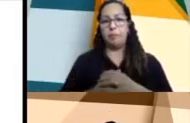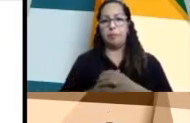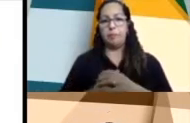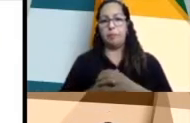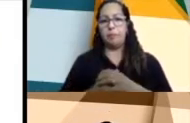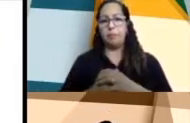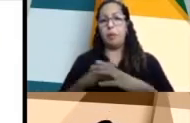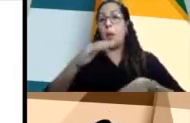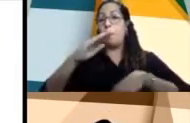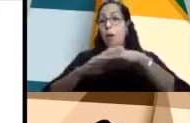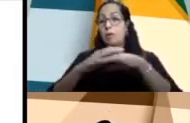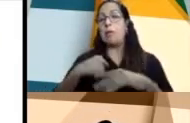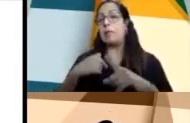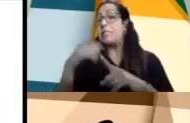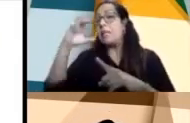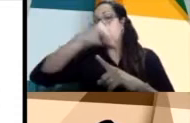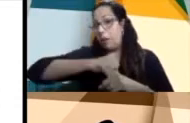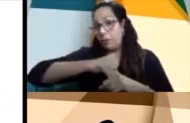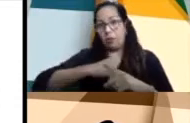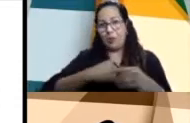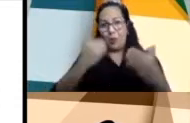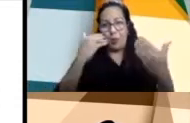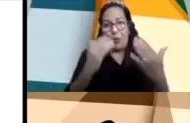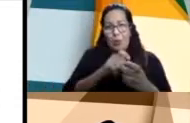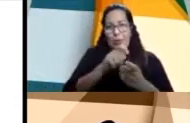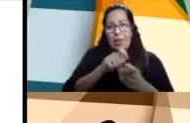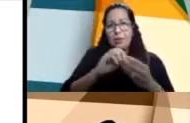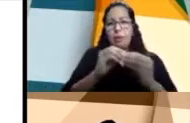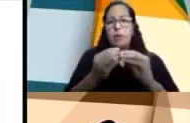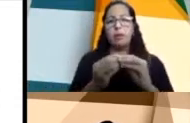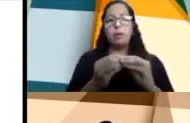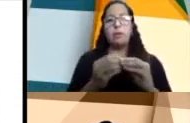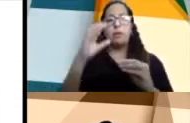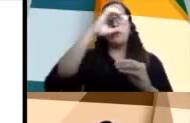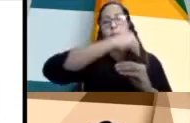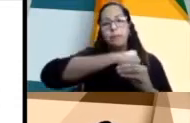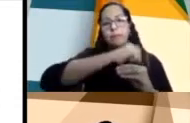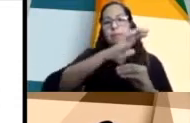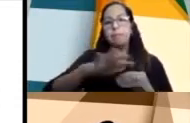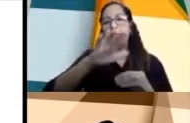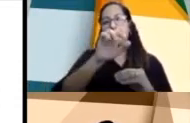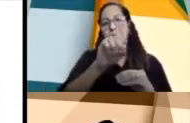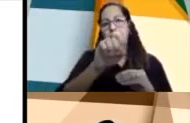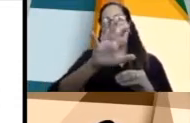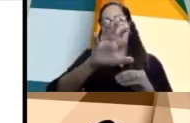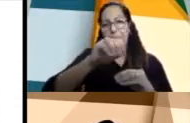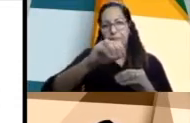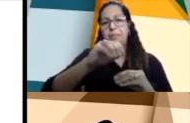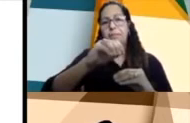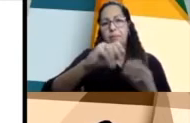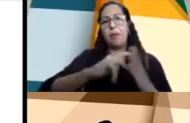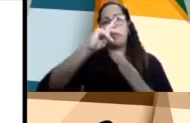projects, this is also an assumption, will be expected to be 150